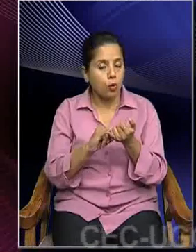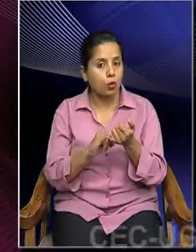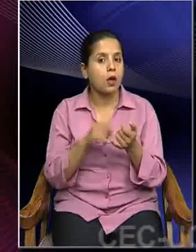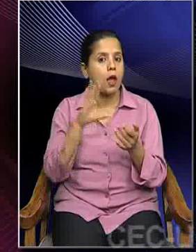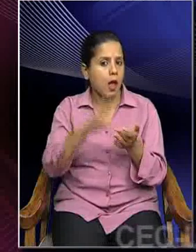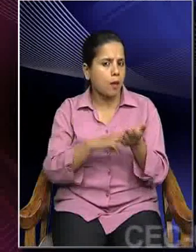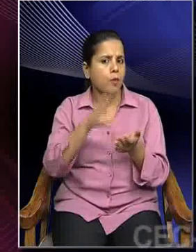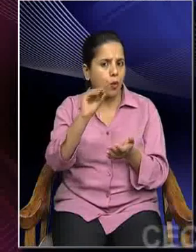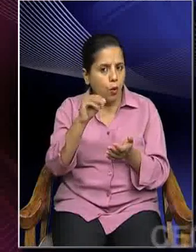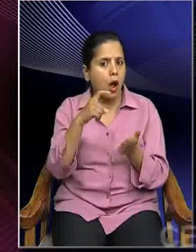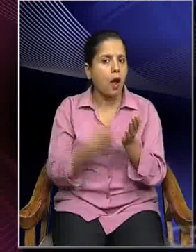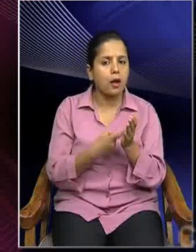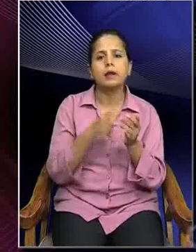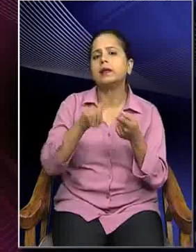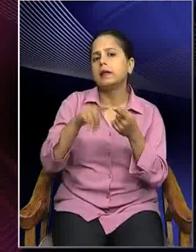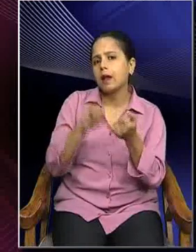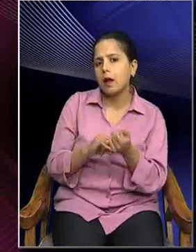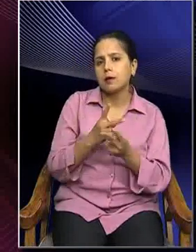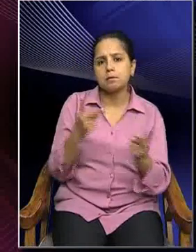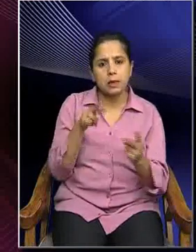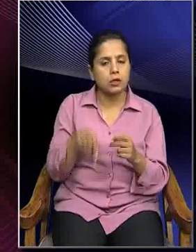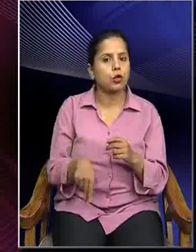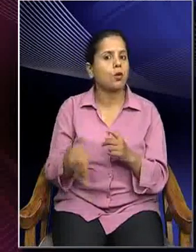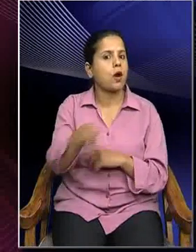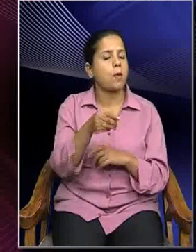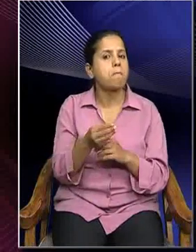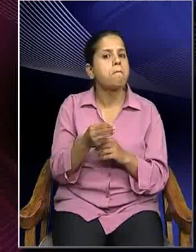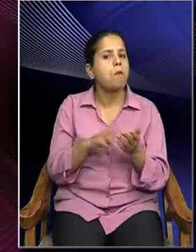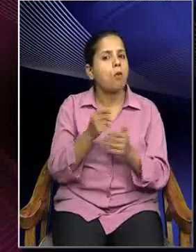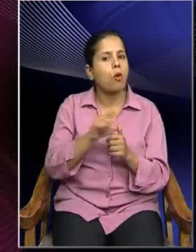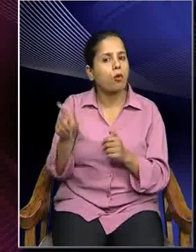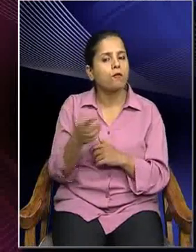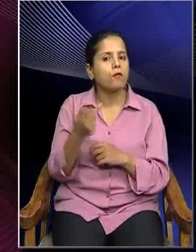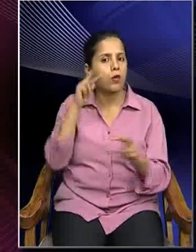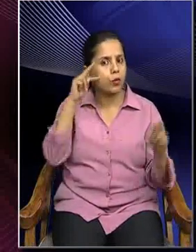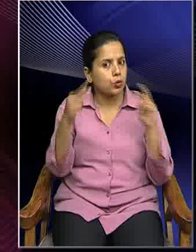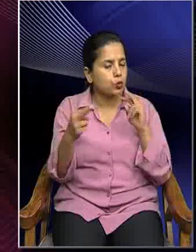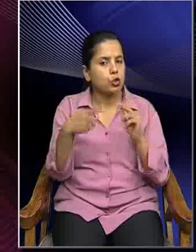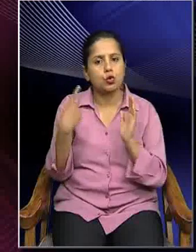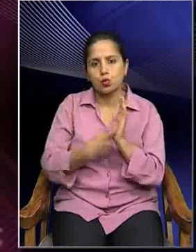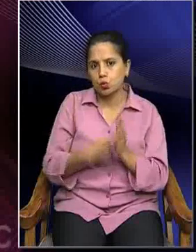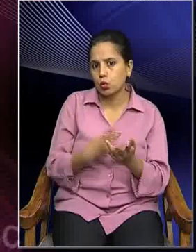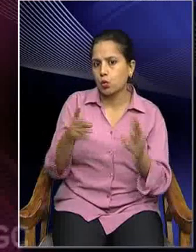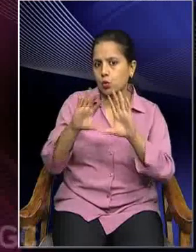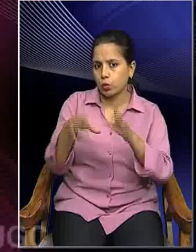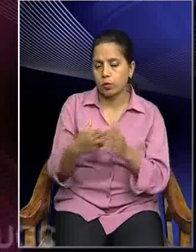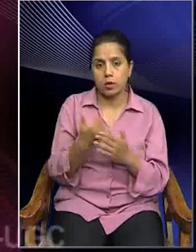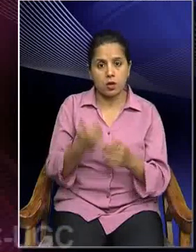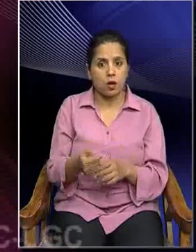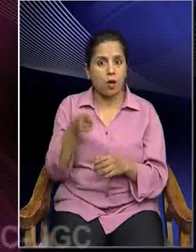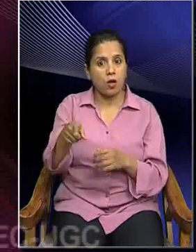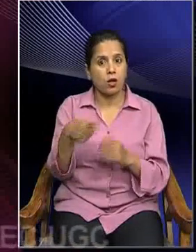M-O-R-E-S, and these are the moral views and principle of a group. Now violating